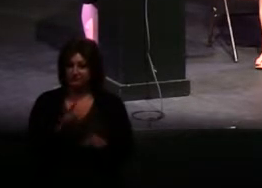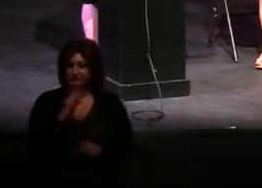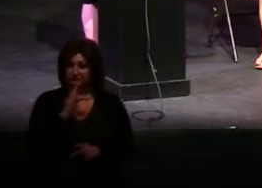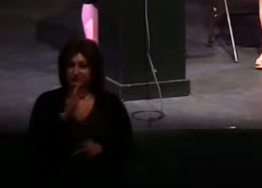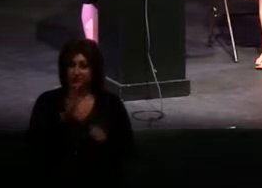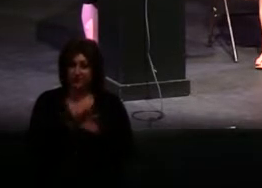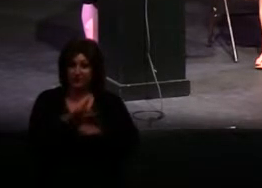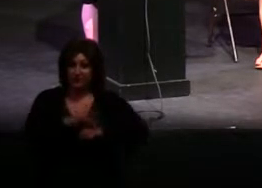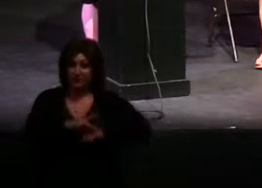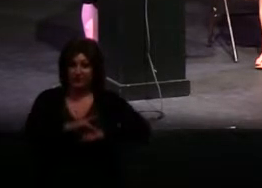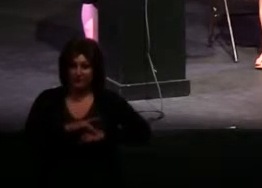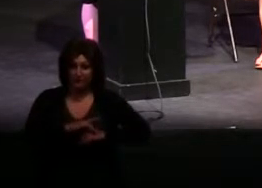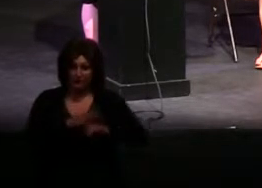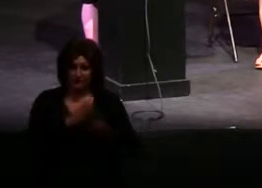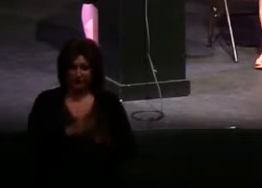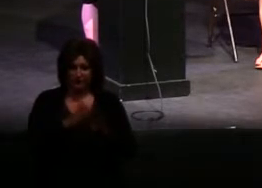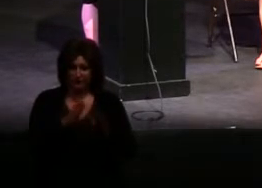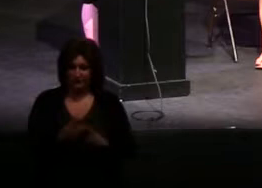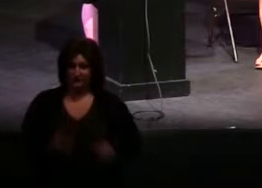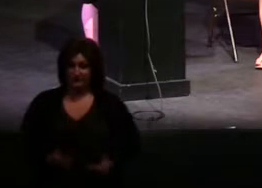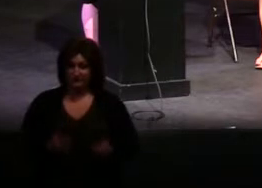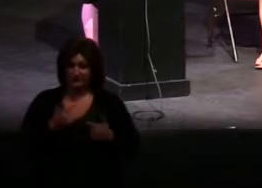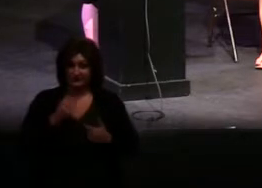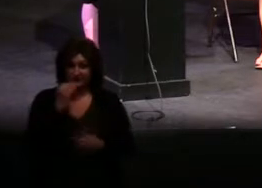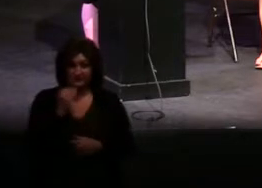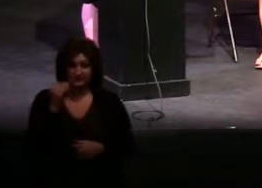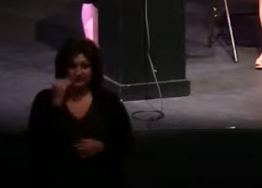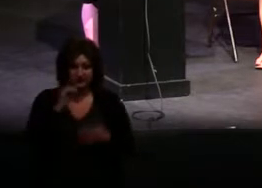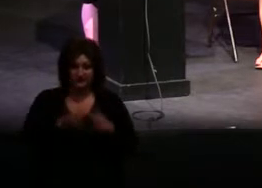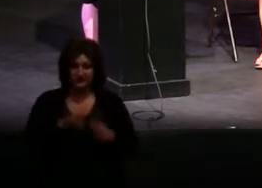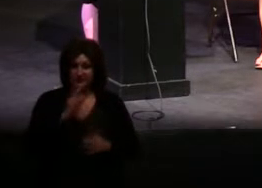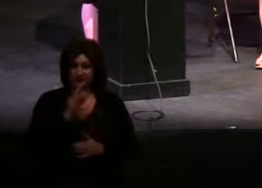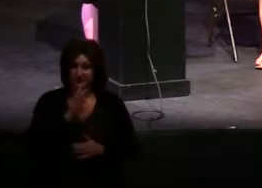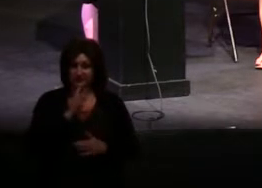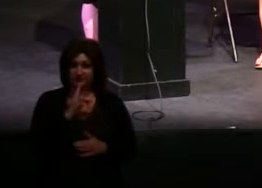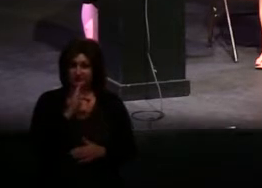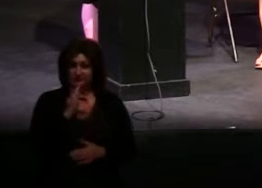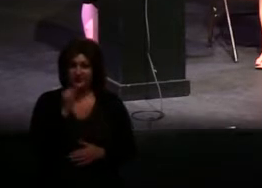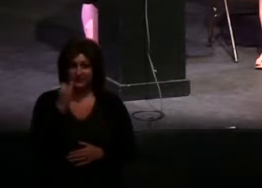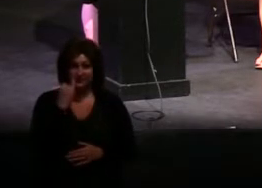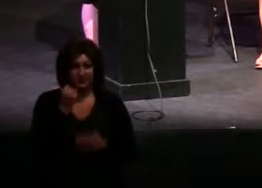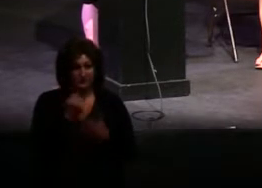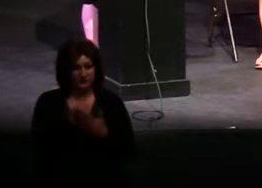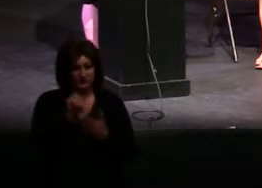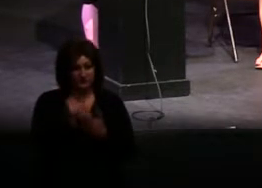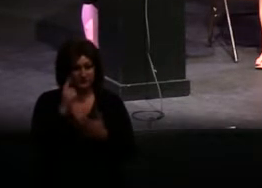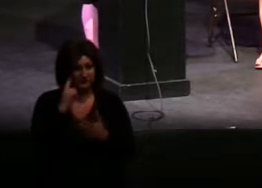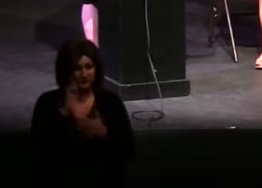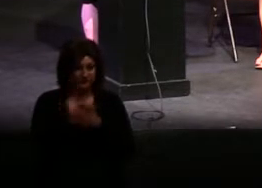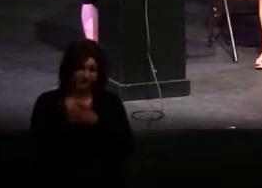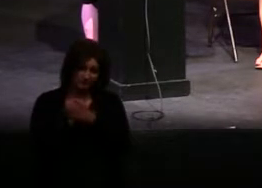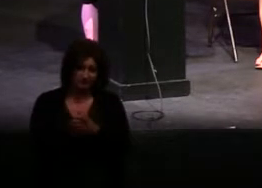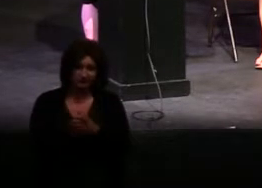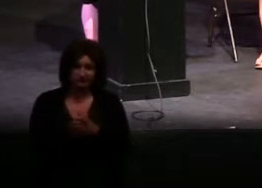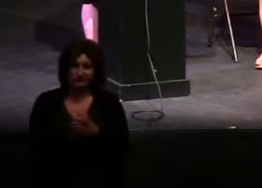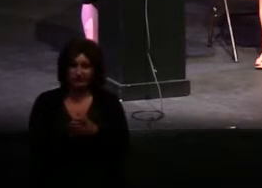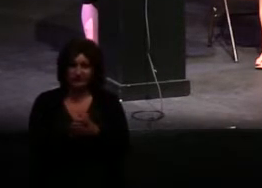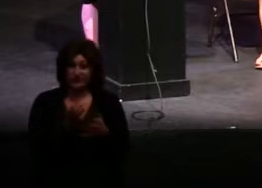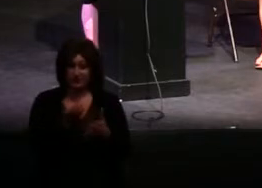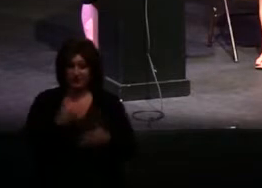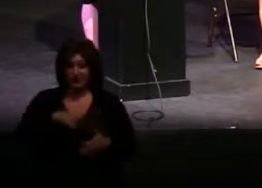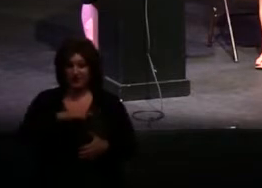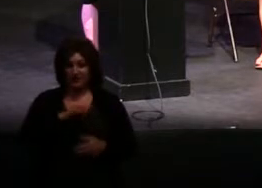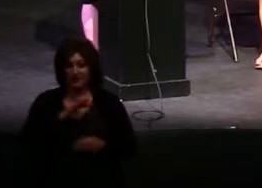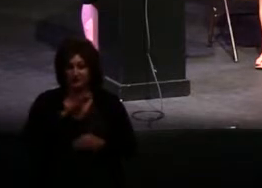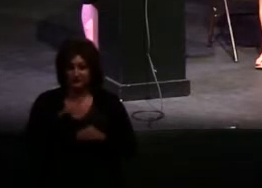Earth catalog took up residence in our home, and he began reciting from it as if it were scripture. He wanted us to